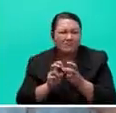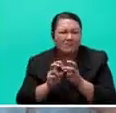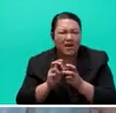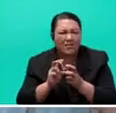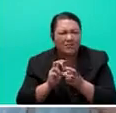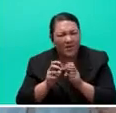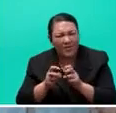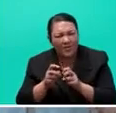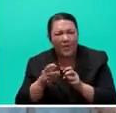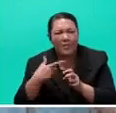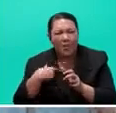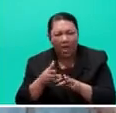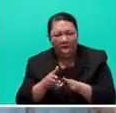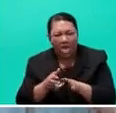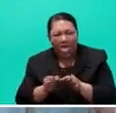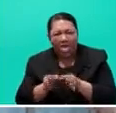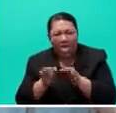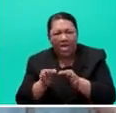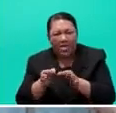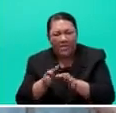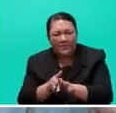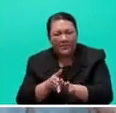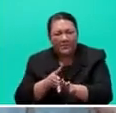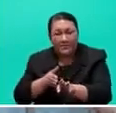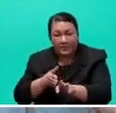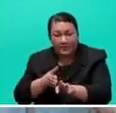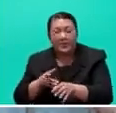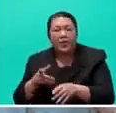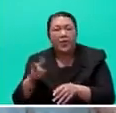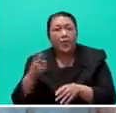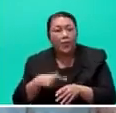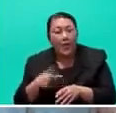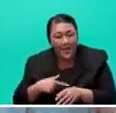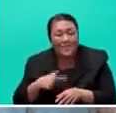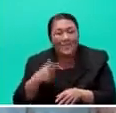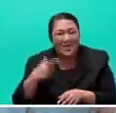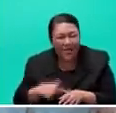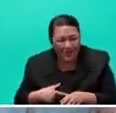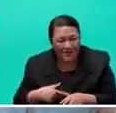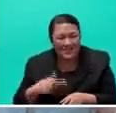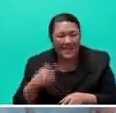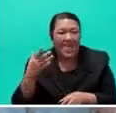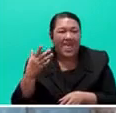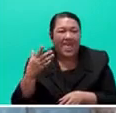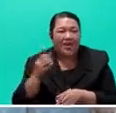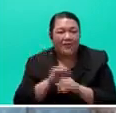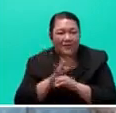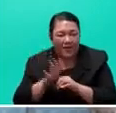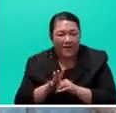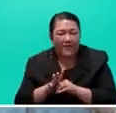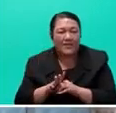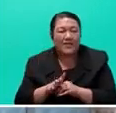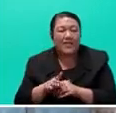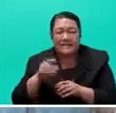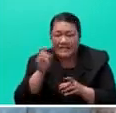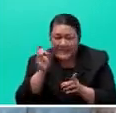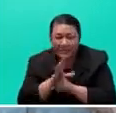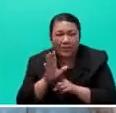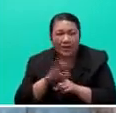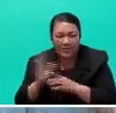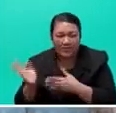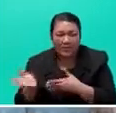I do understand the importance of actually bringing this bill to the Parliament because there is UNESCO funding. Unless and until we